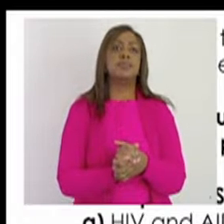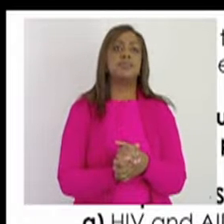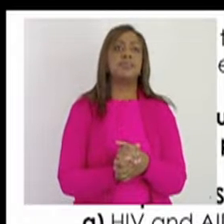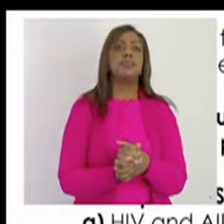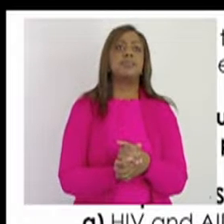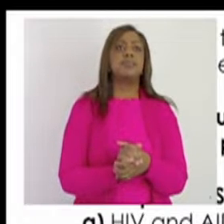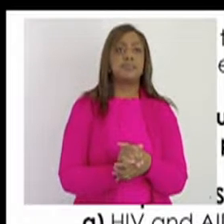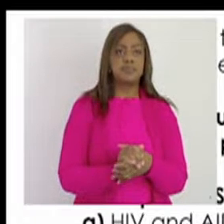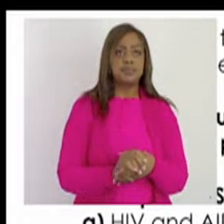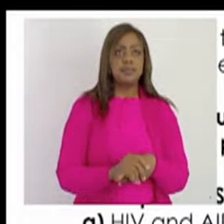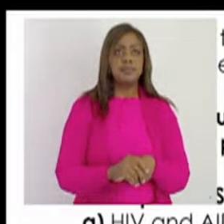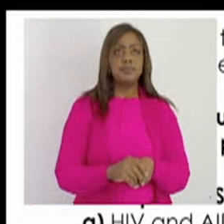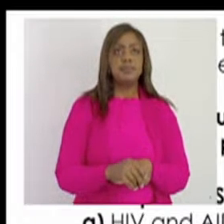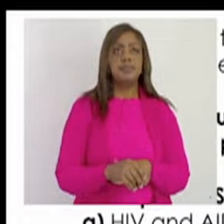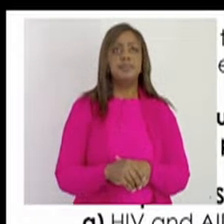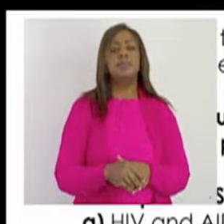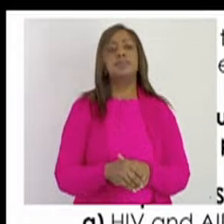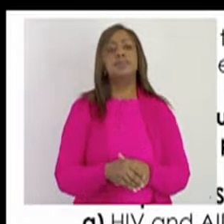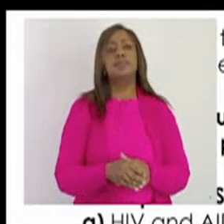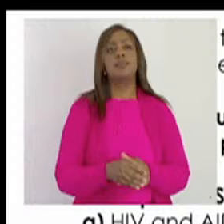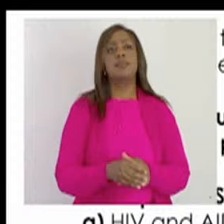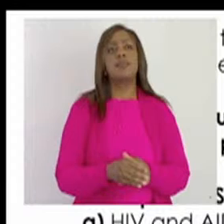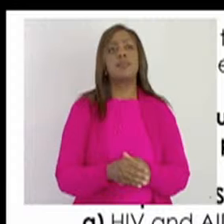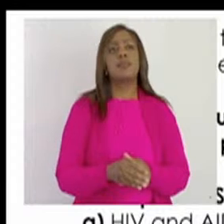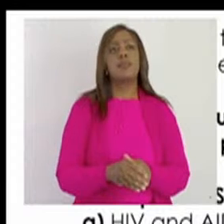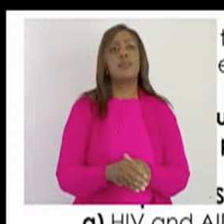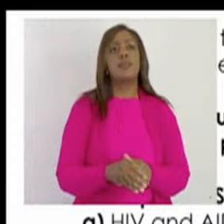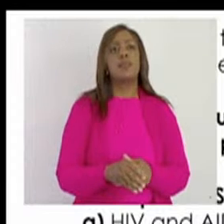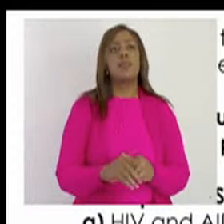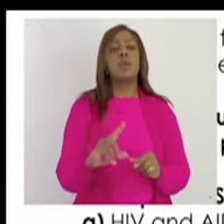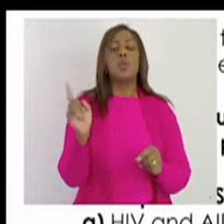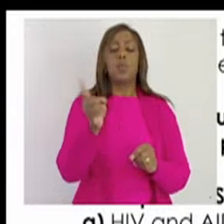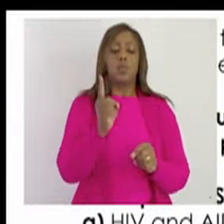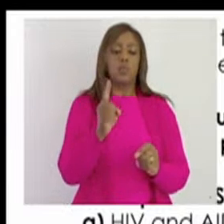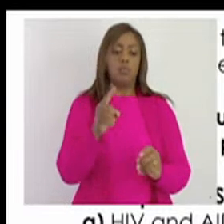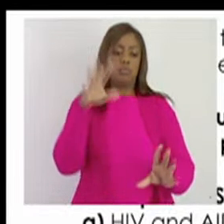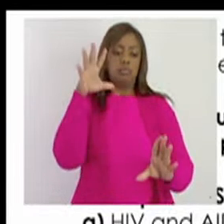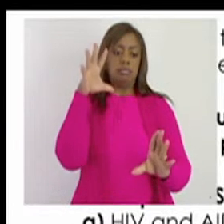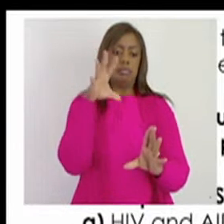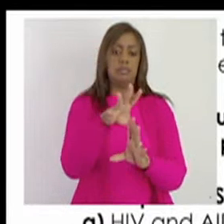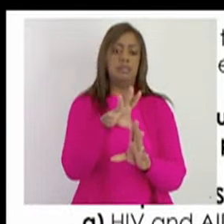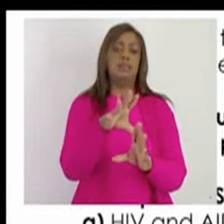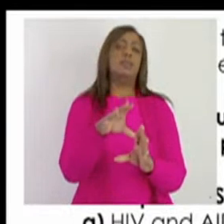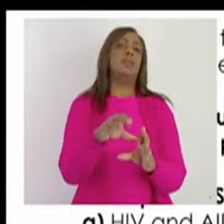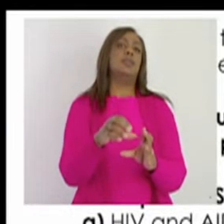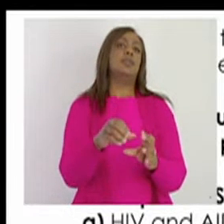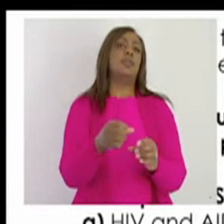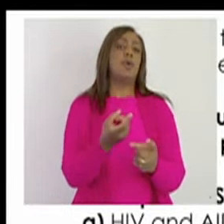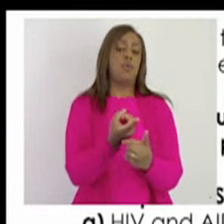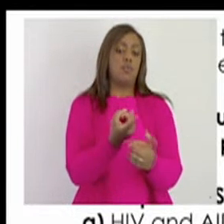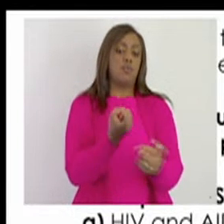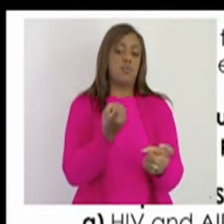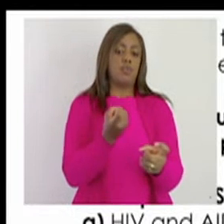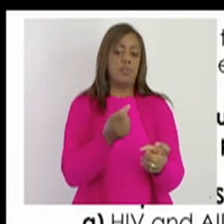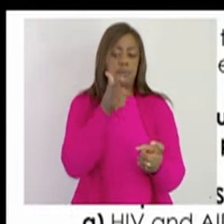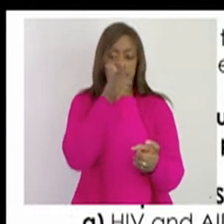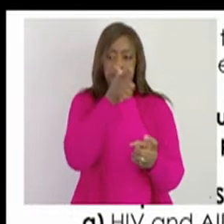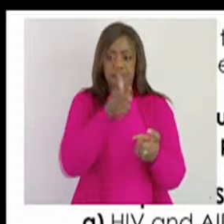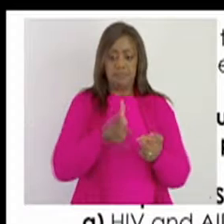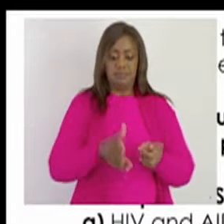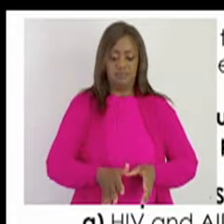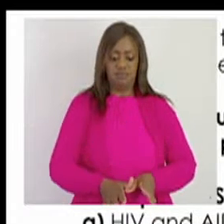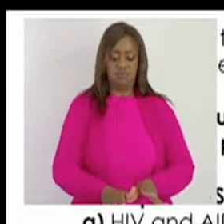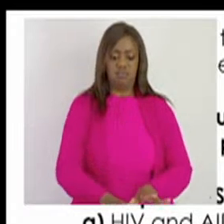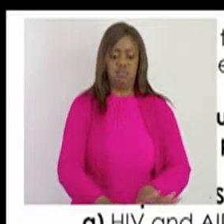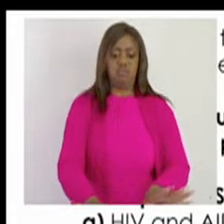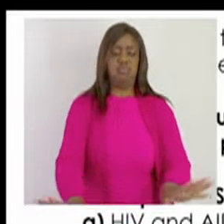from our loved one. As a result, that's also a way of showing affection to our friends. Okay, let's move